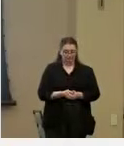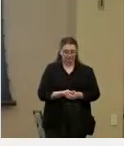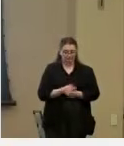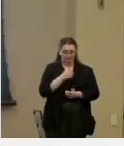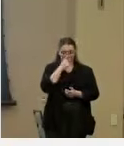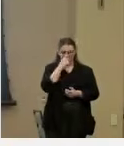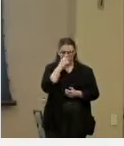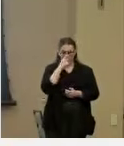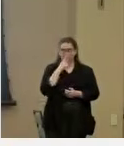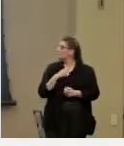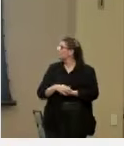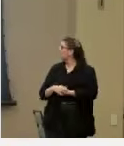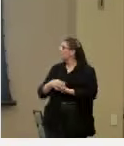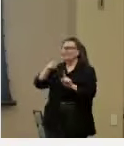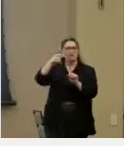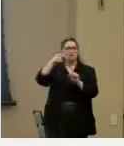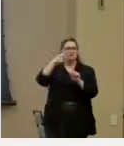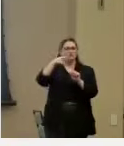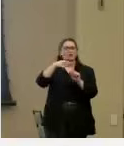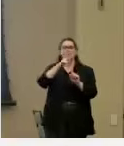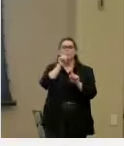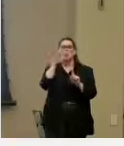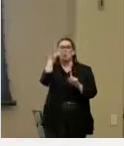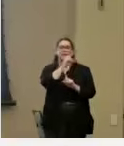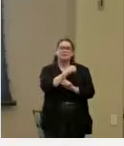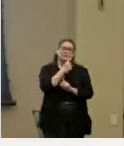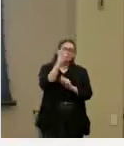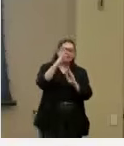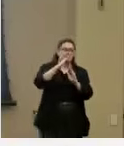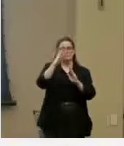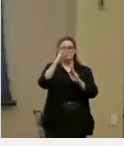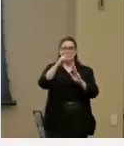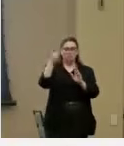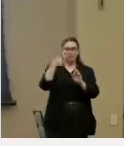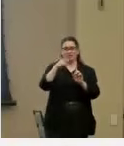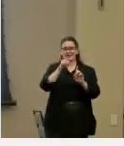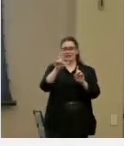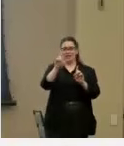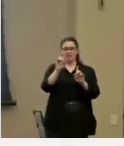Let's talk about triggers. Who can guess the #1 trigger for DLE?